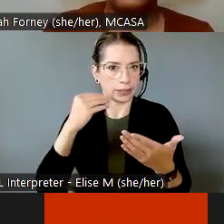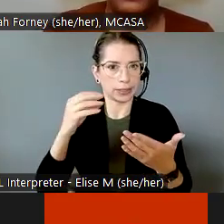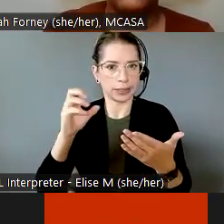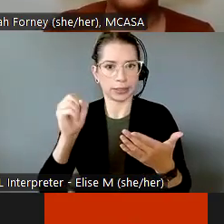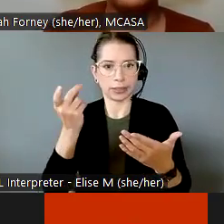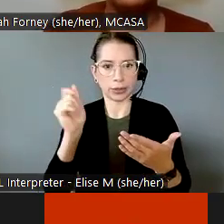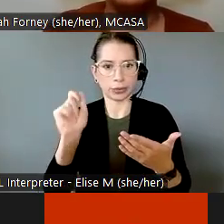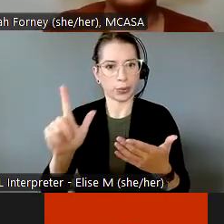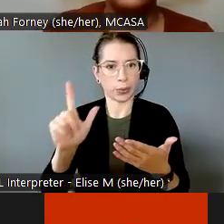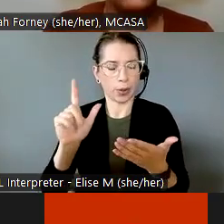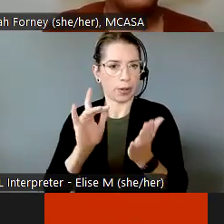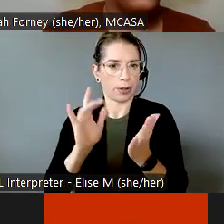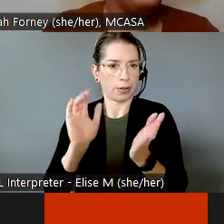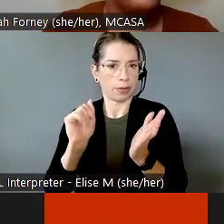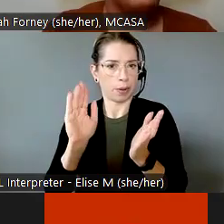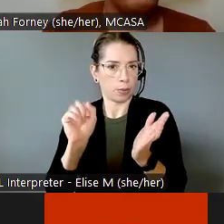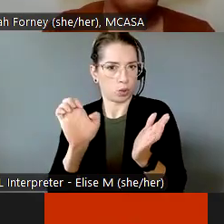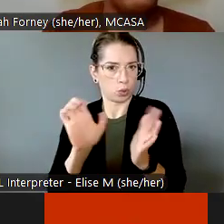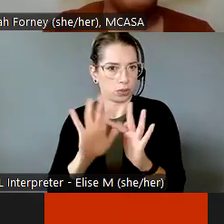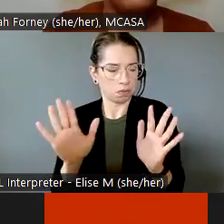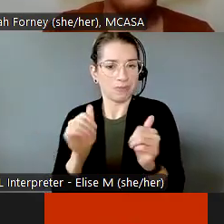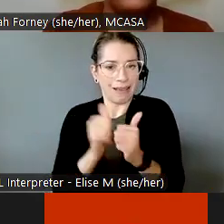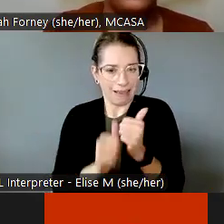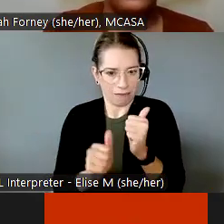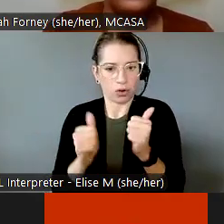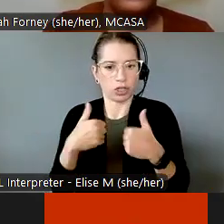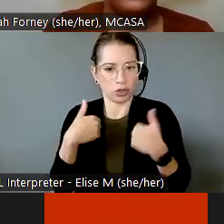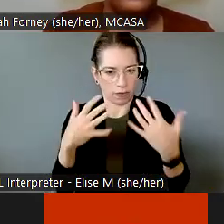Every survivor deserves support.